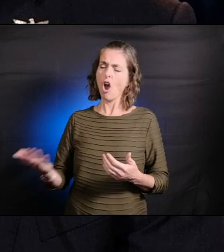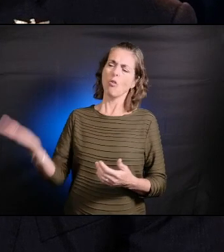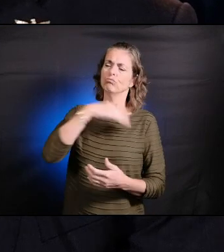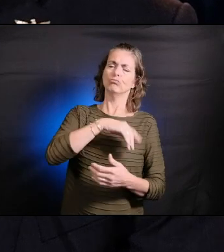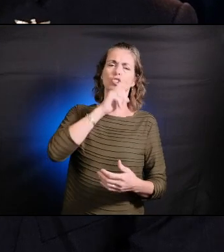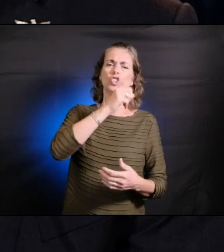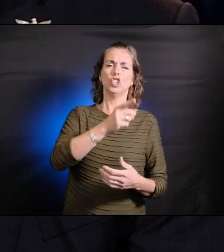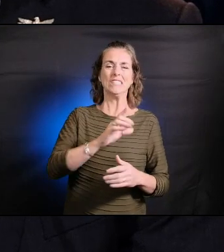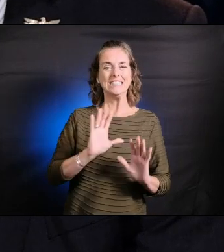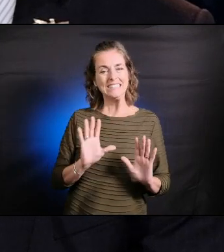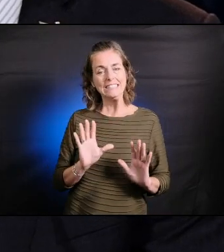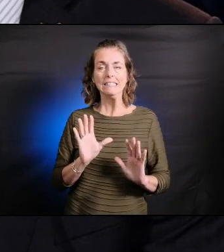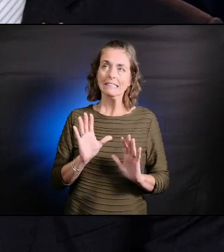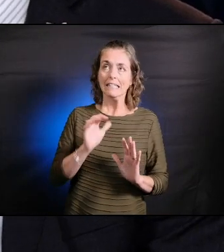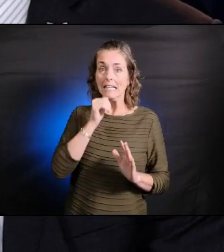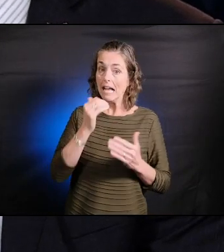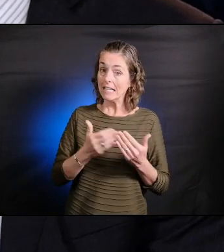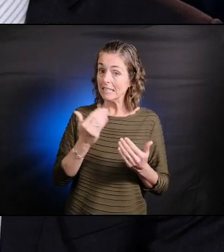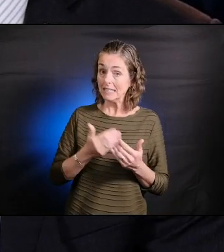of our hospitals